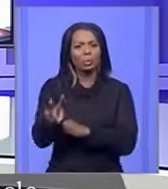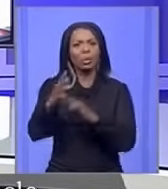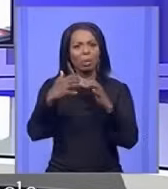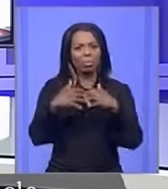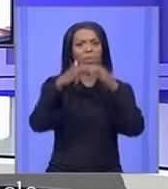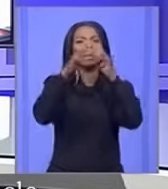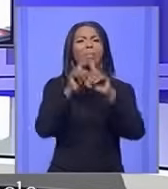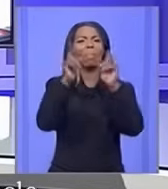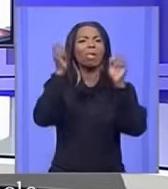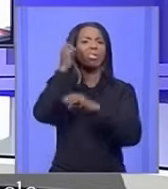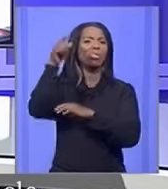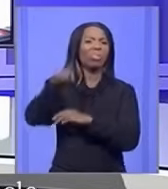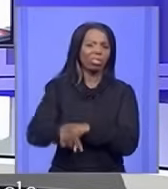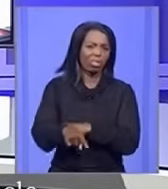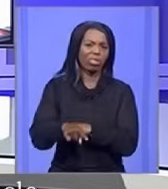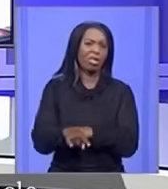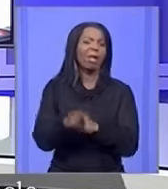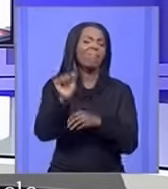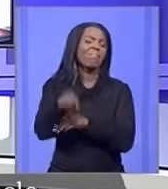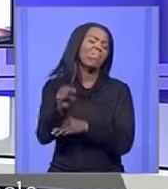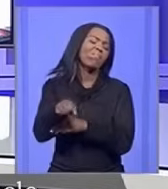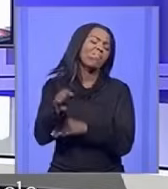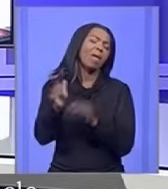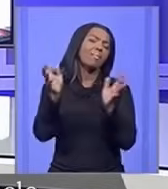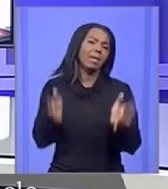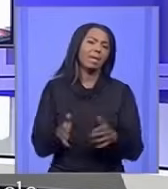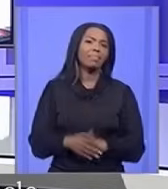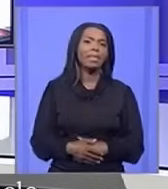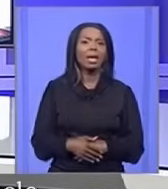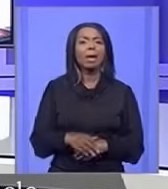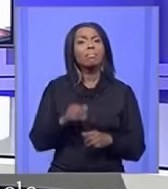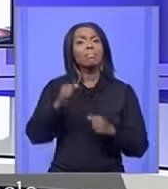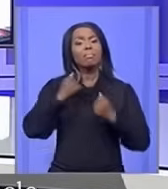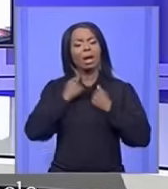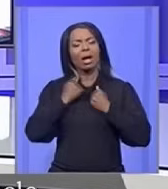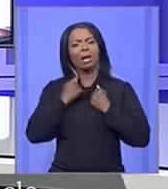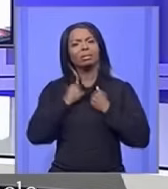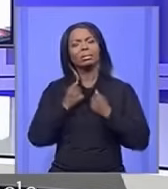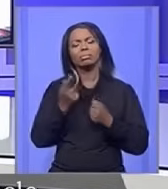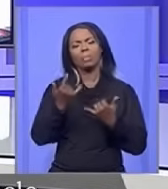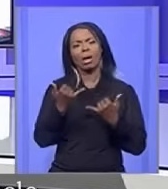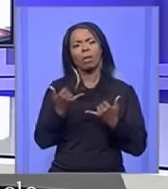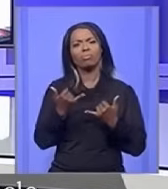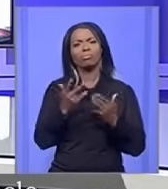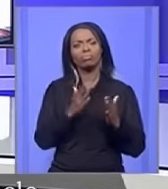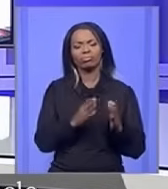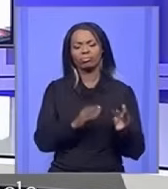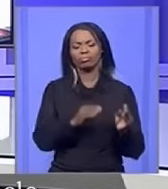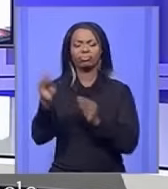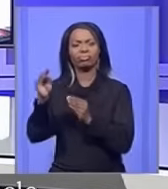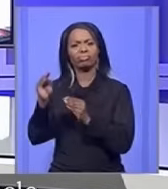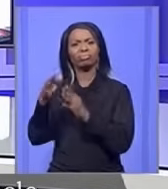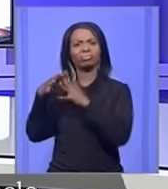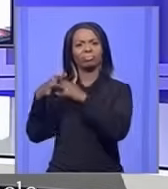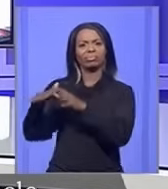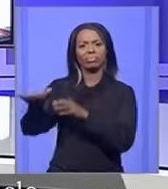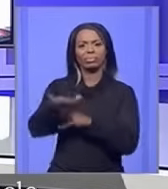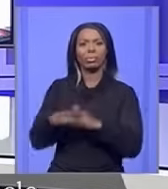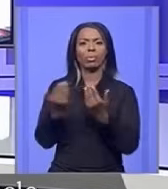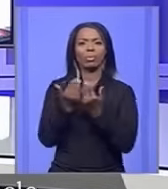se hlokomologilwe. Batswadi ba šitišitše dithuto ka dikolong ka moka tše šupa ka motsesetoropong